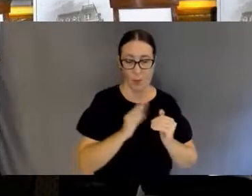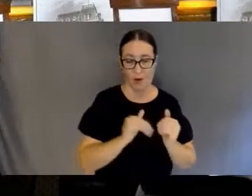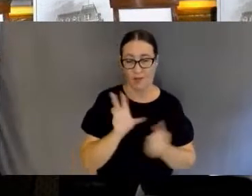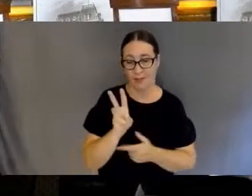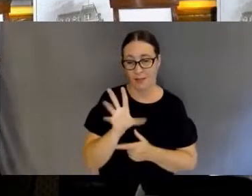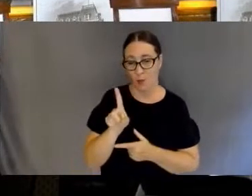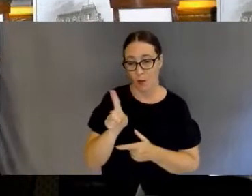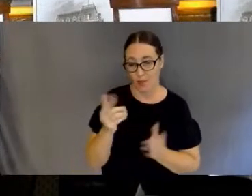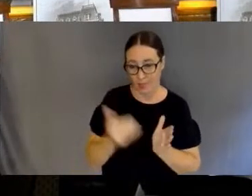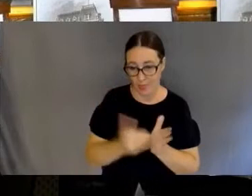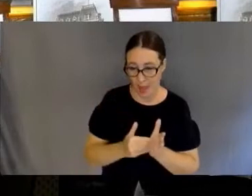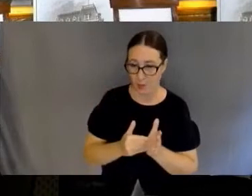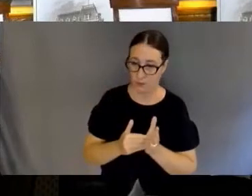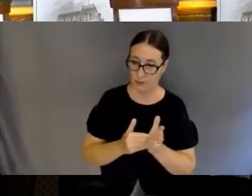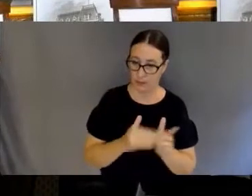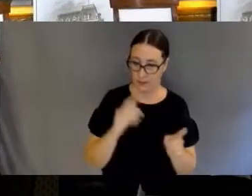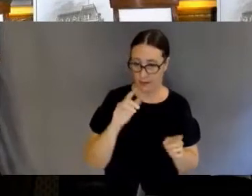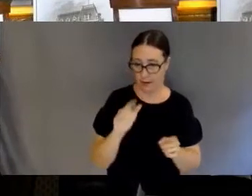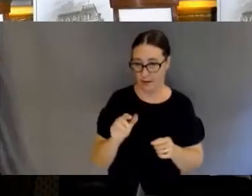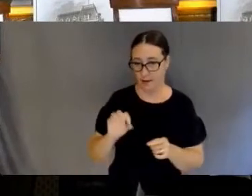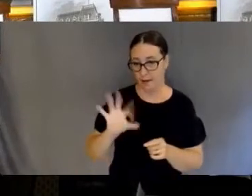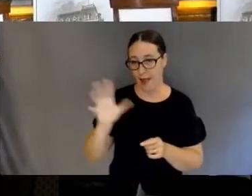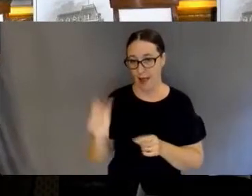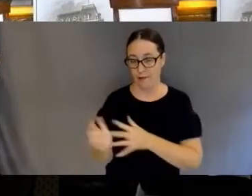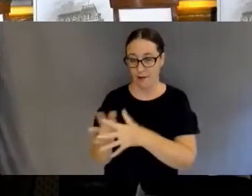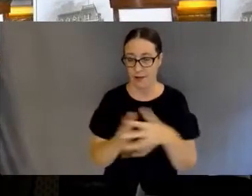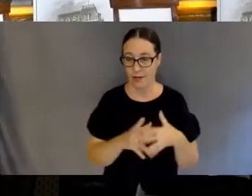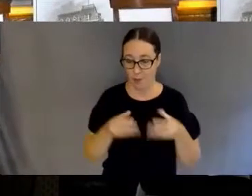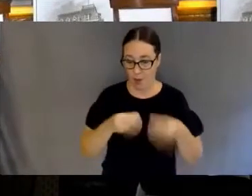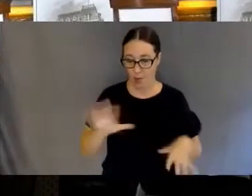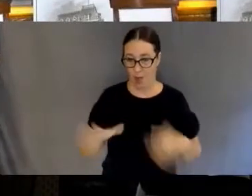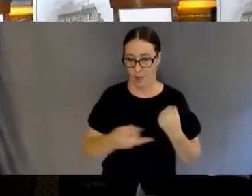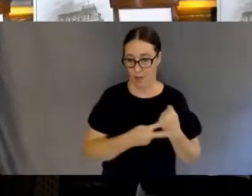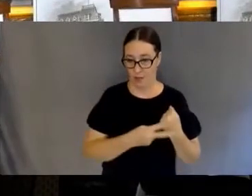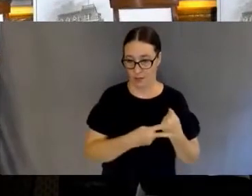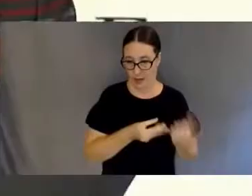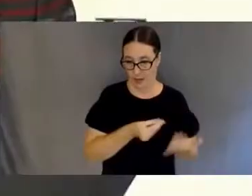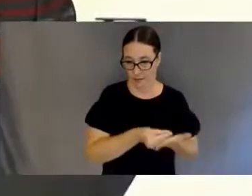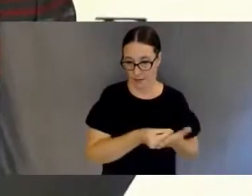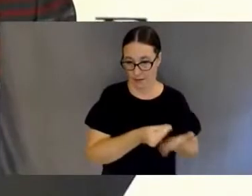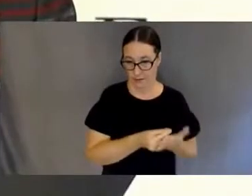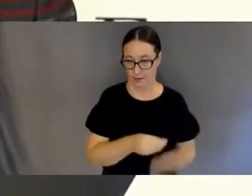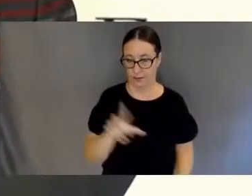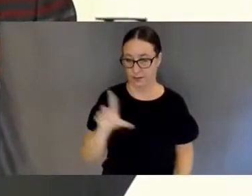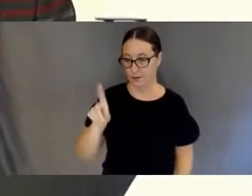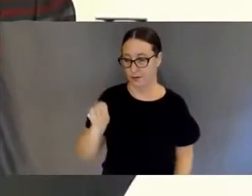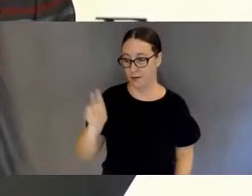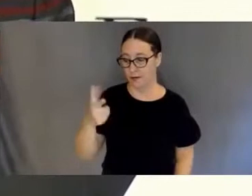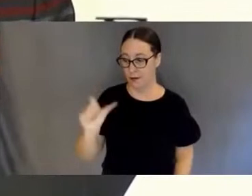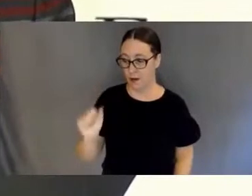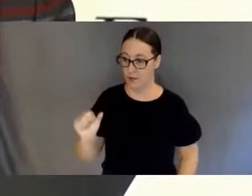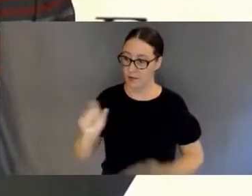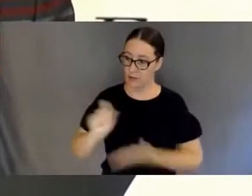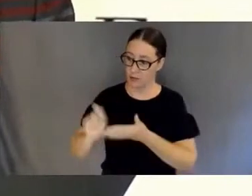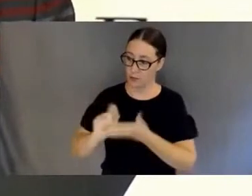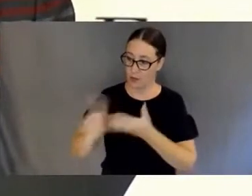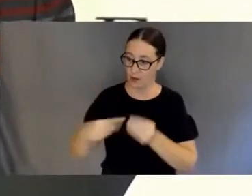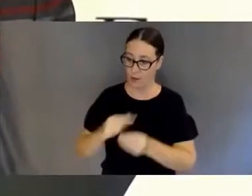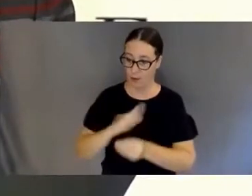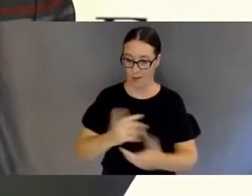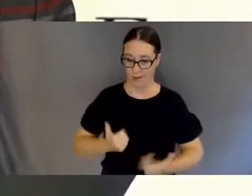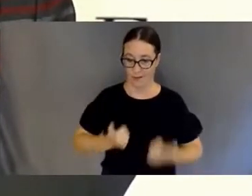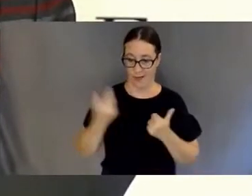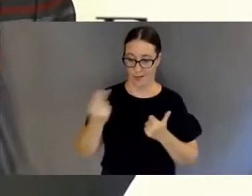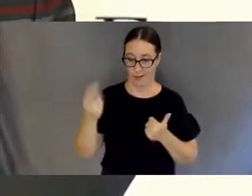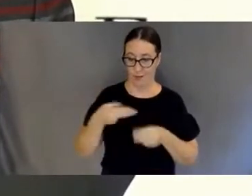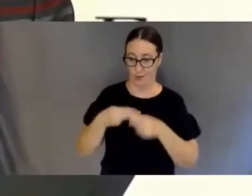61,000 African Americans lost their savings. Douglass's biographer, David Blight, called the